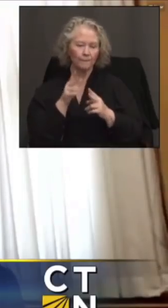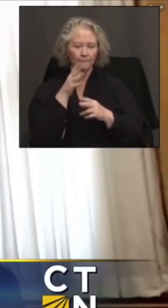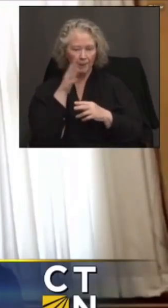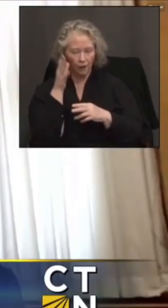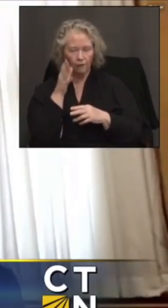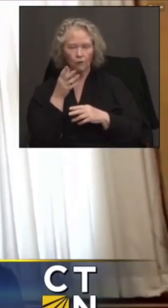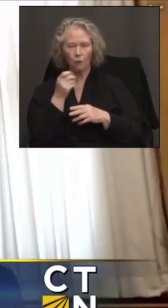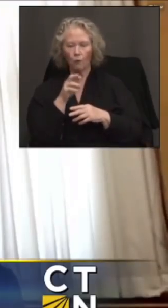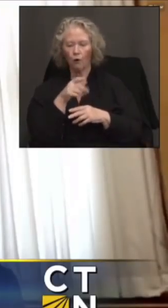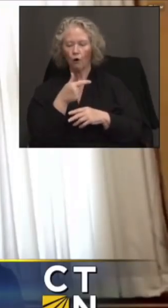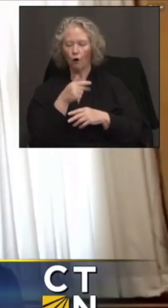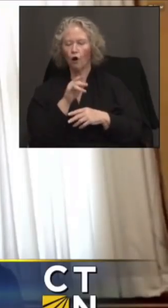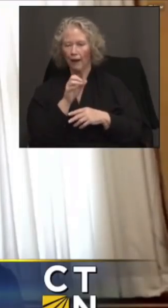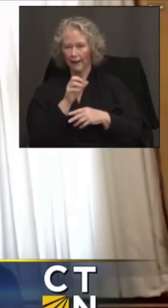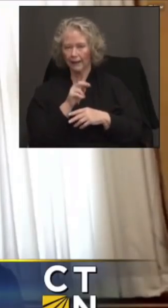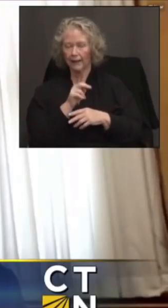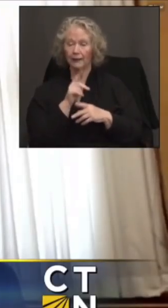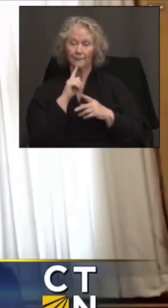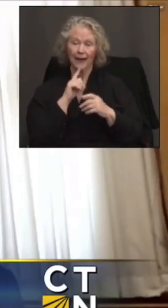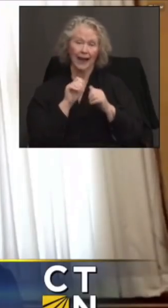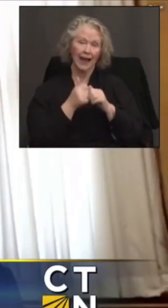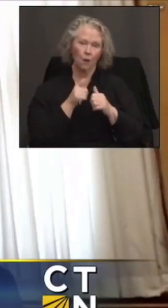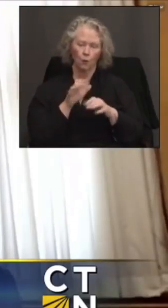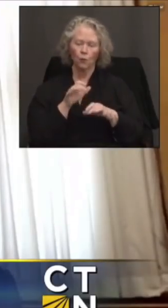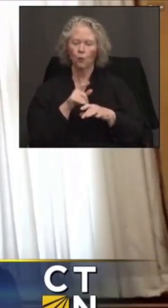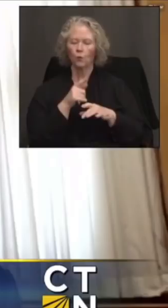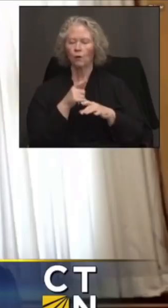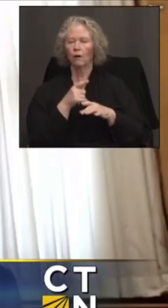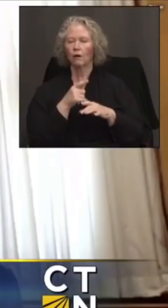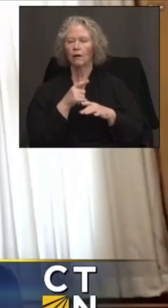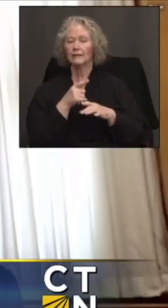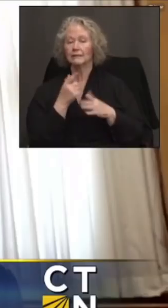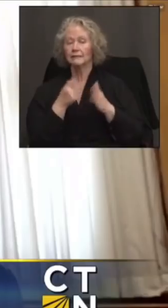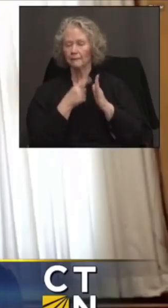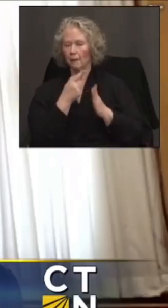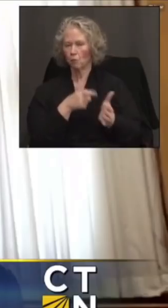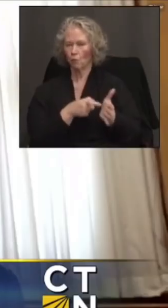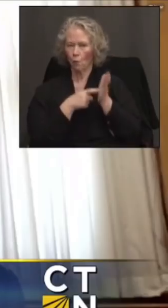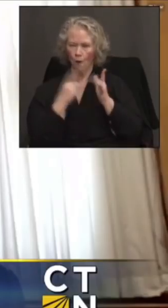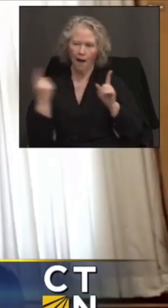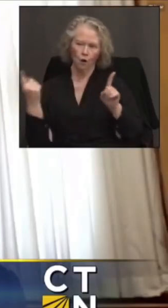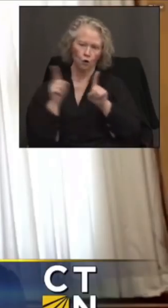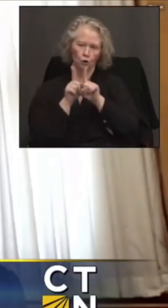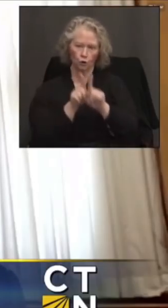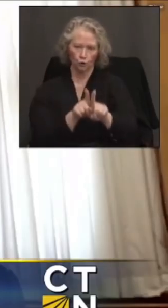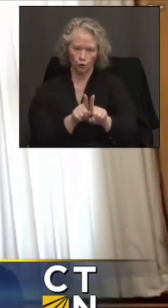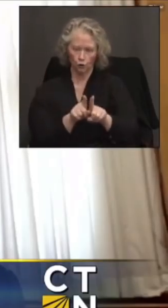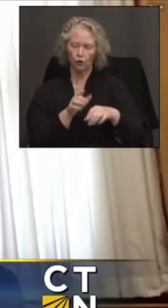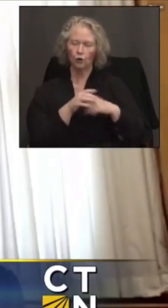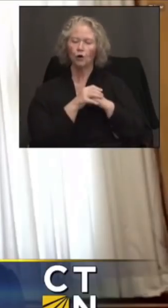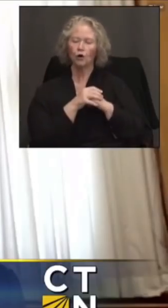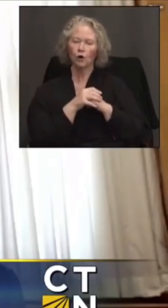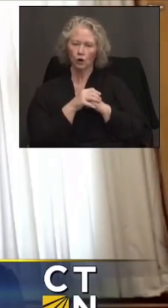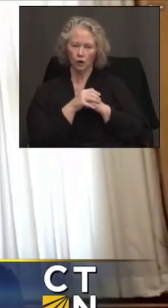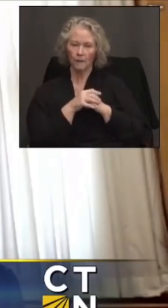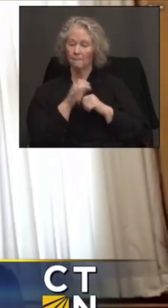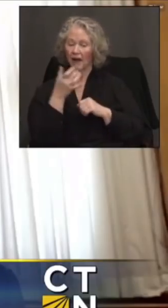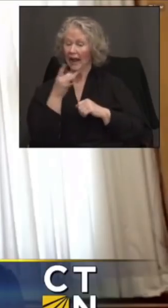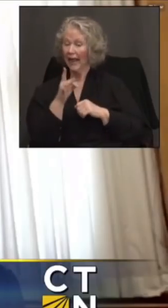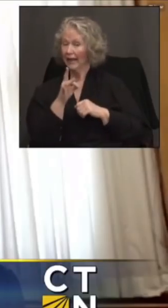consent for them, and different providers handle that in different ways. Oftentimes they do need to accompany them. But for 18-year-olds, no consent's